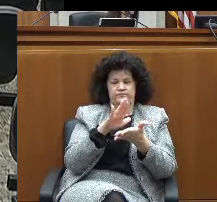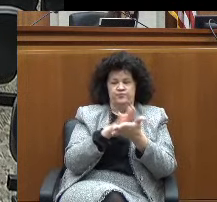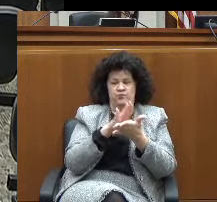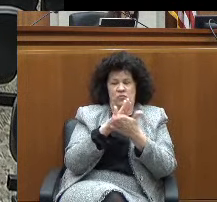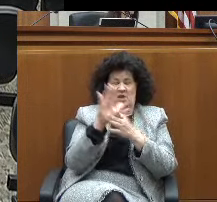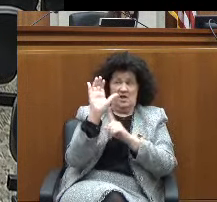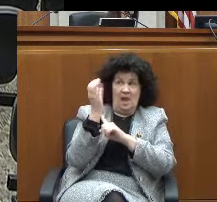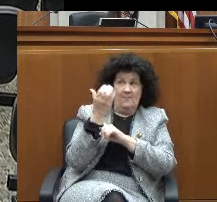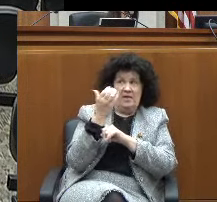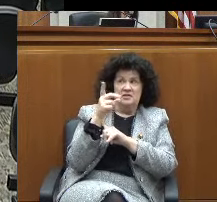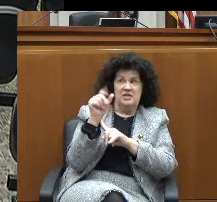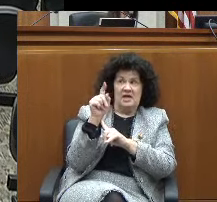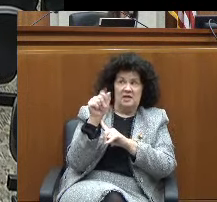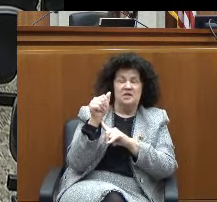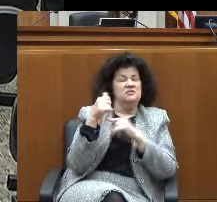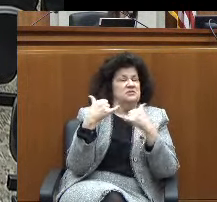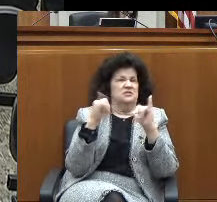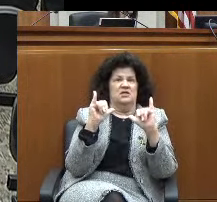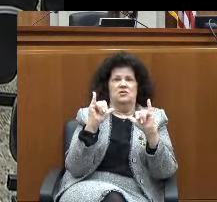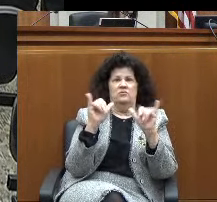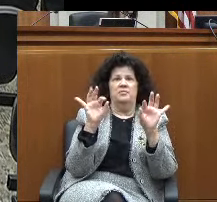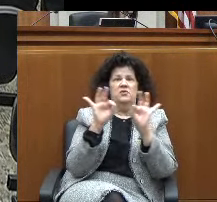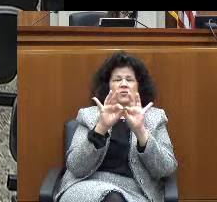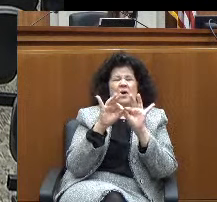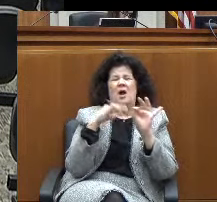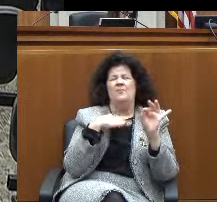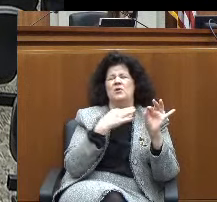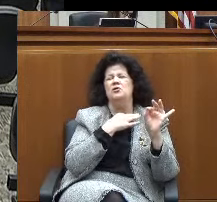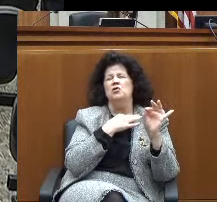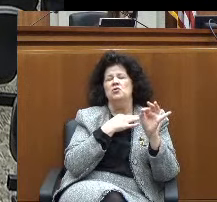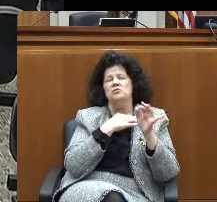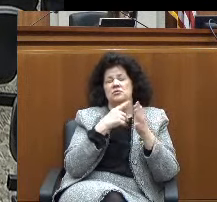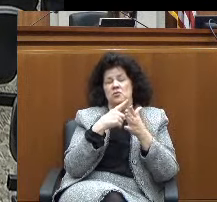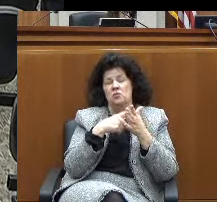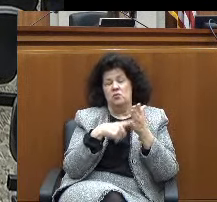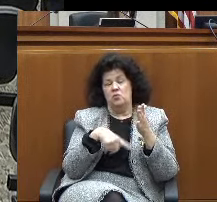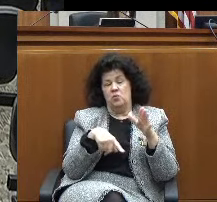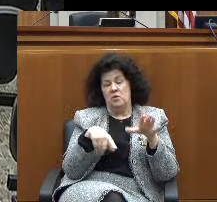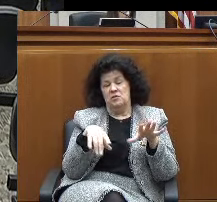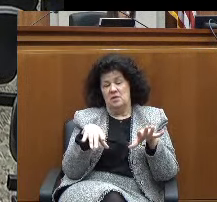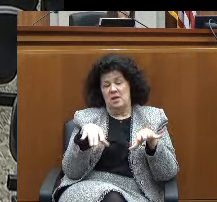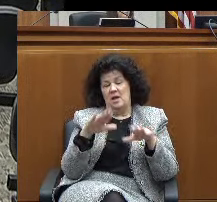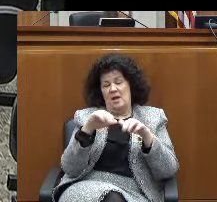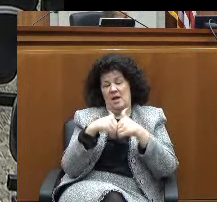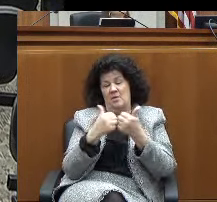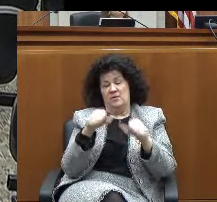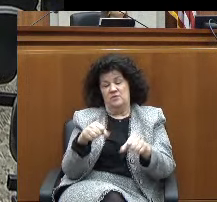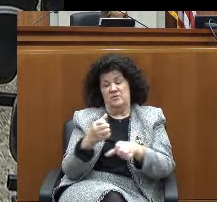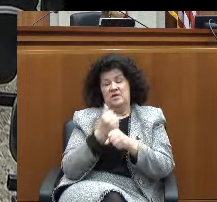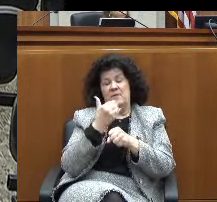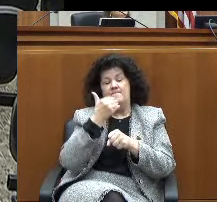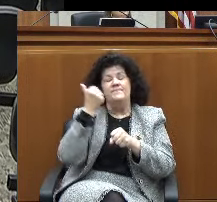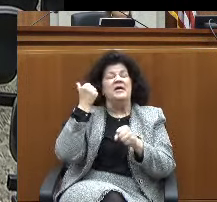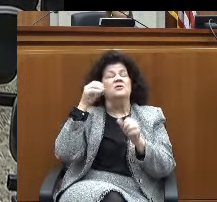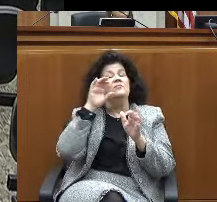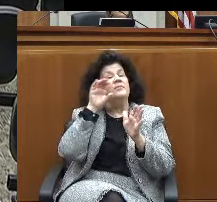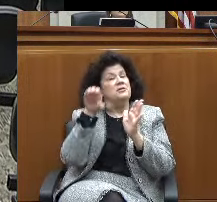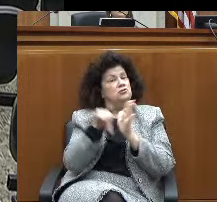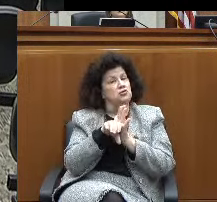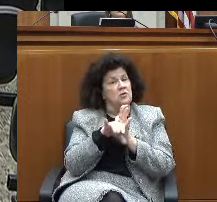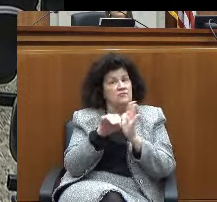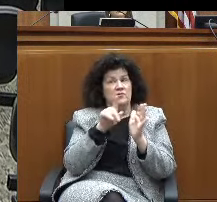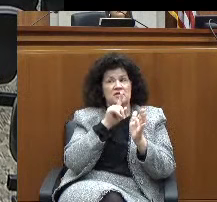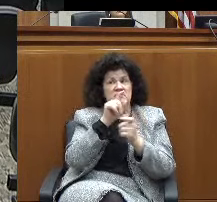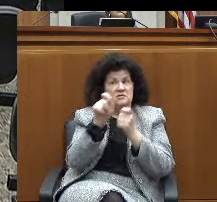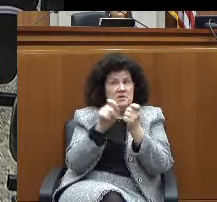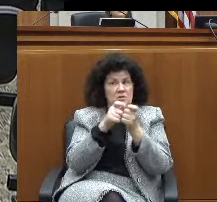could be incredibly useful. I am curious what it would take to advance that. Like, how could we get a better picture of what's actually happening